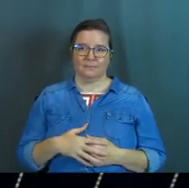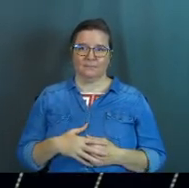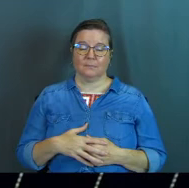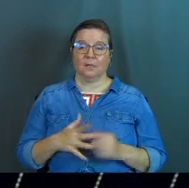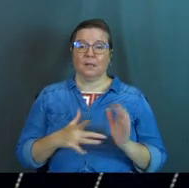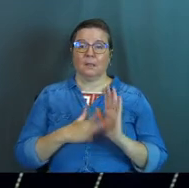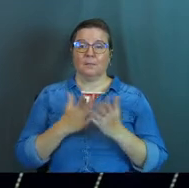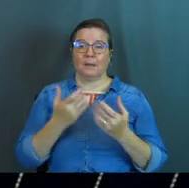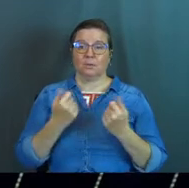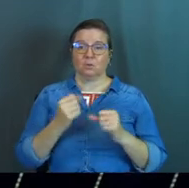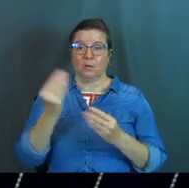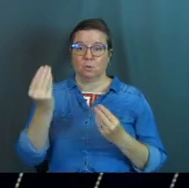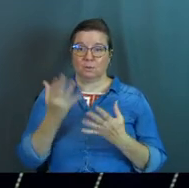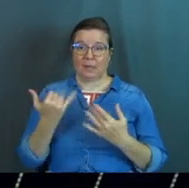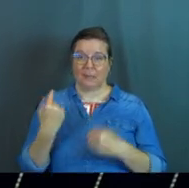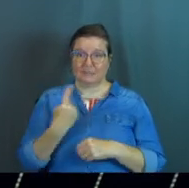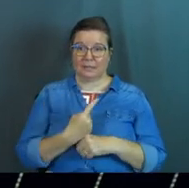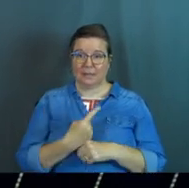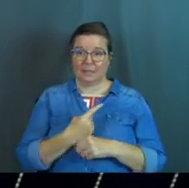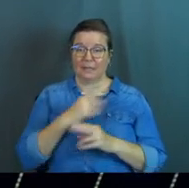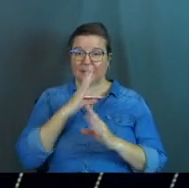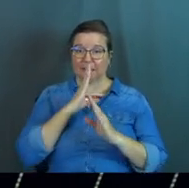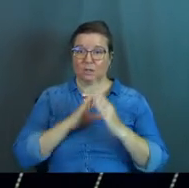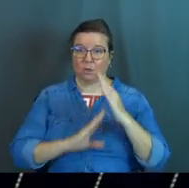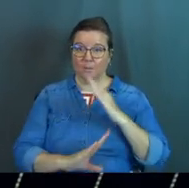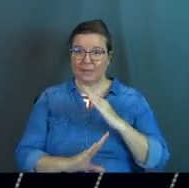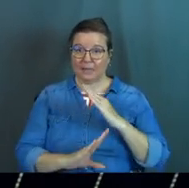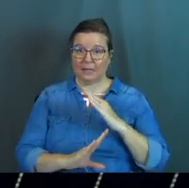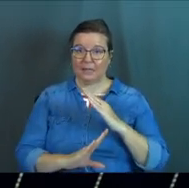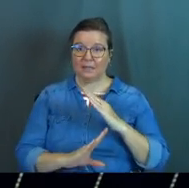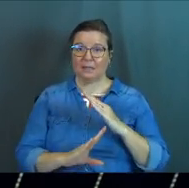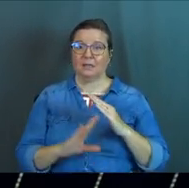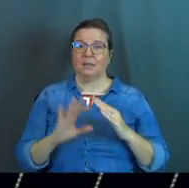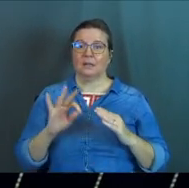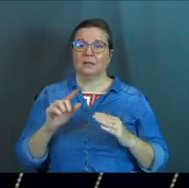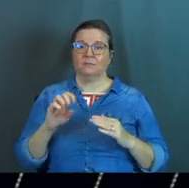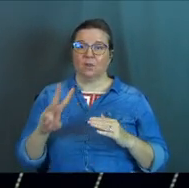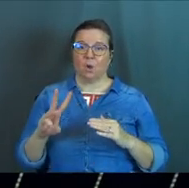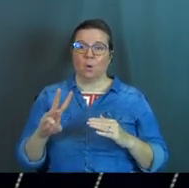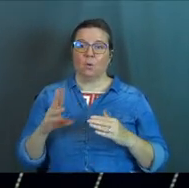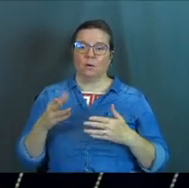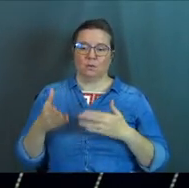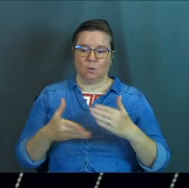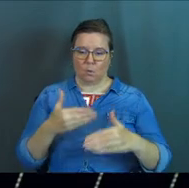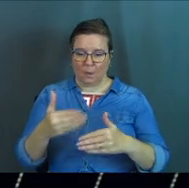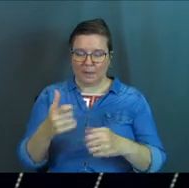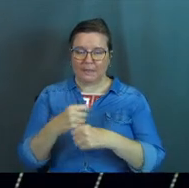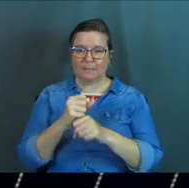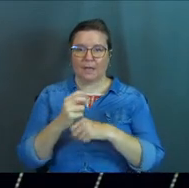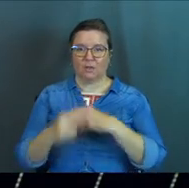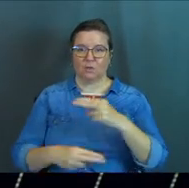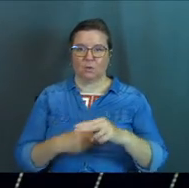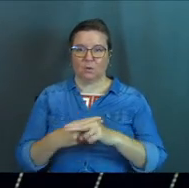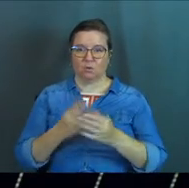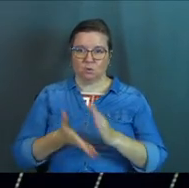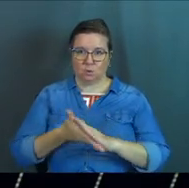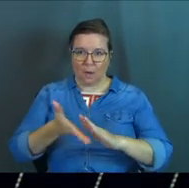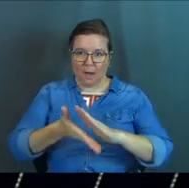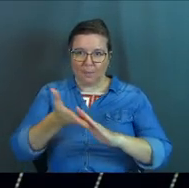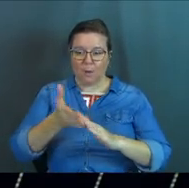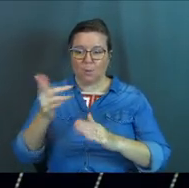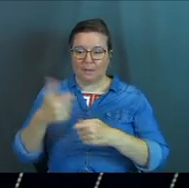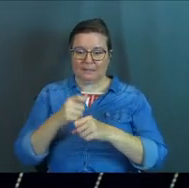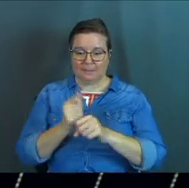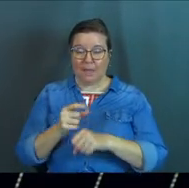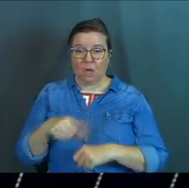What the Bible's trying to tell us today is that humility is the flow, and it is the way that he has made the universe to operate. It's